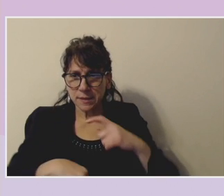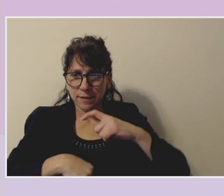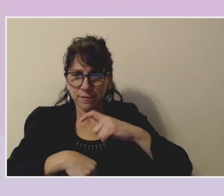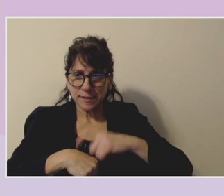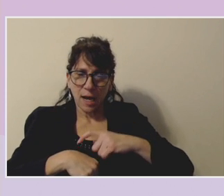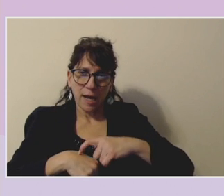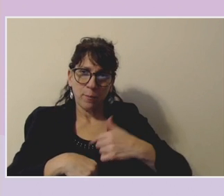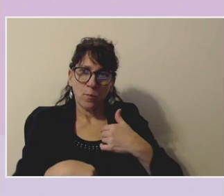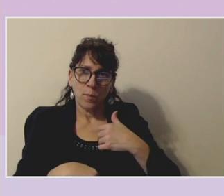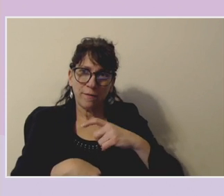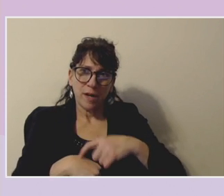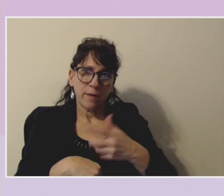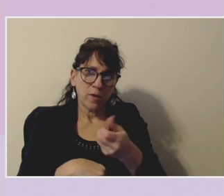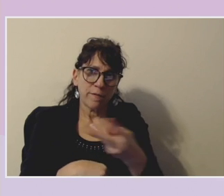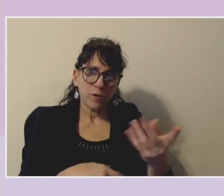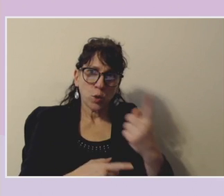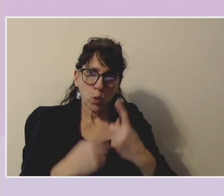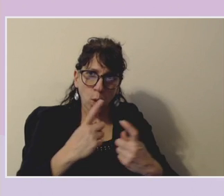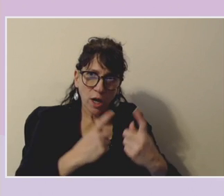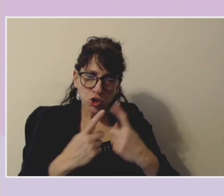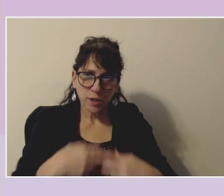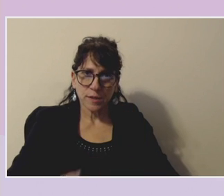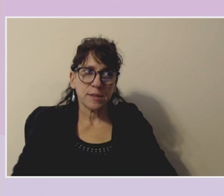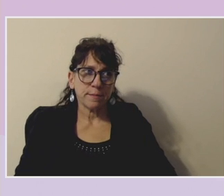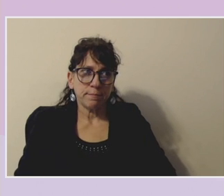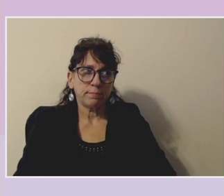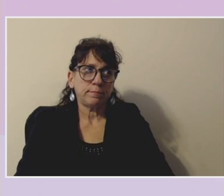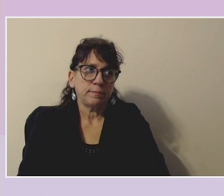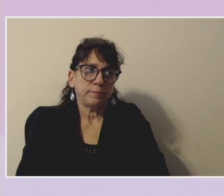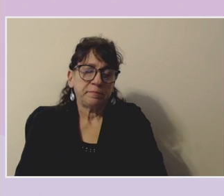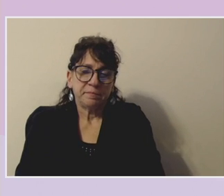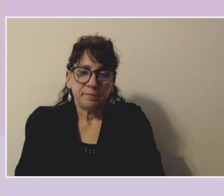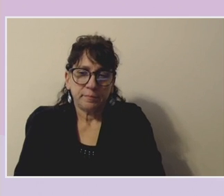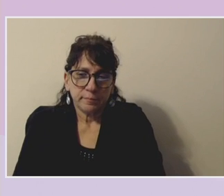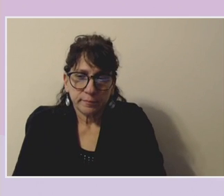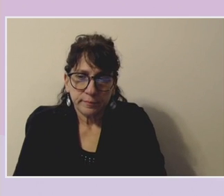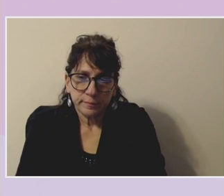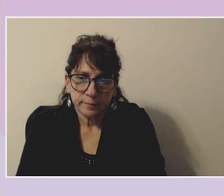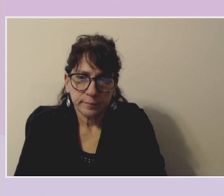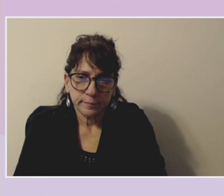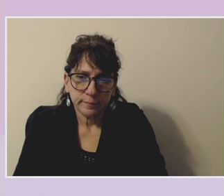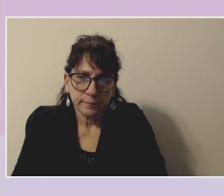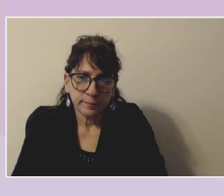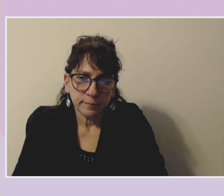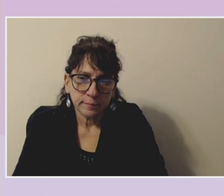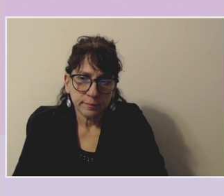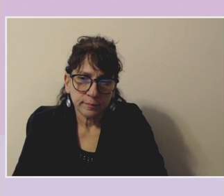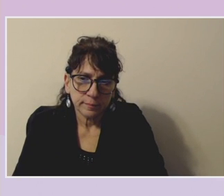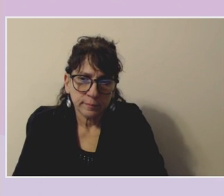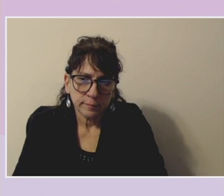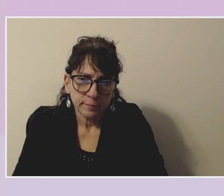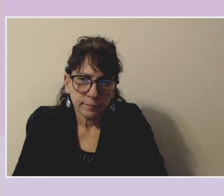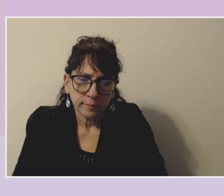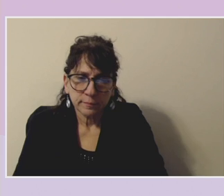of questions that came from the audience. And so I think